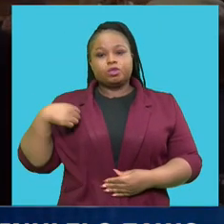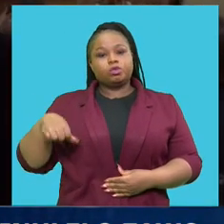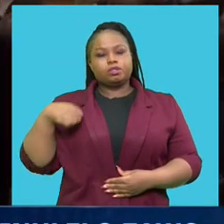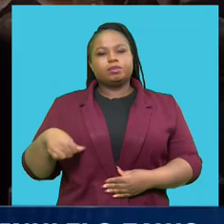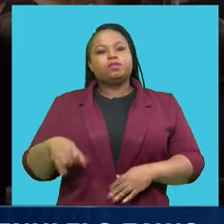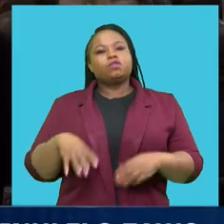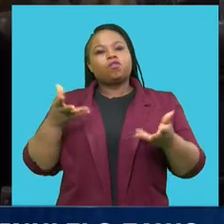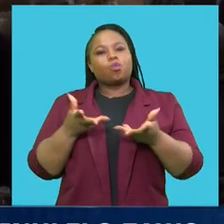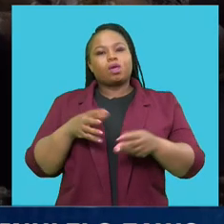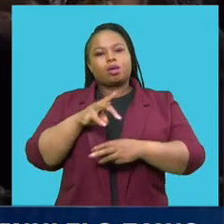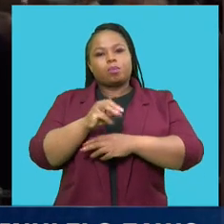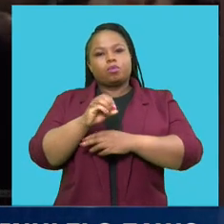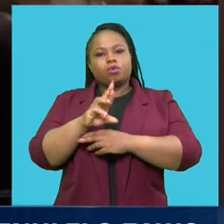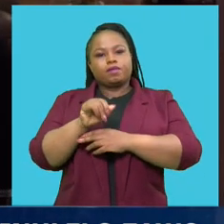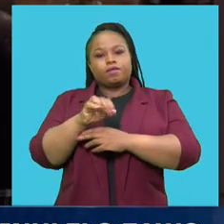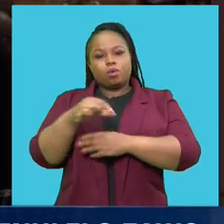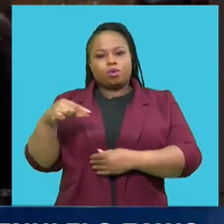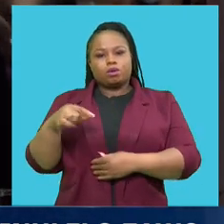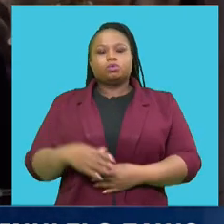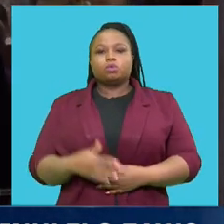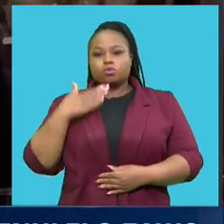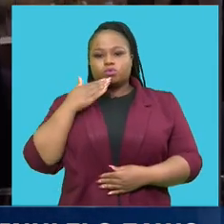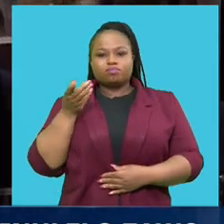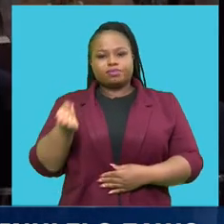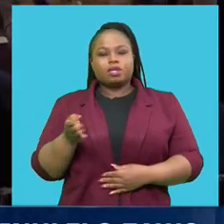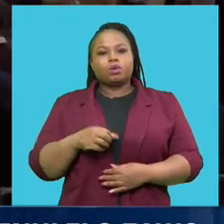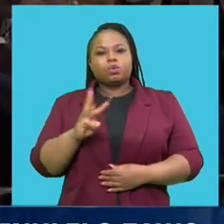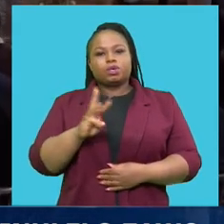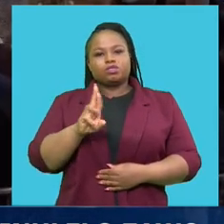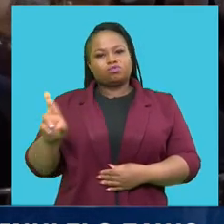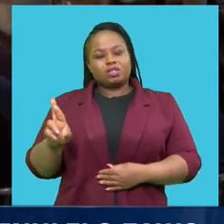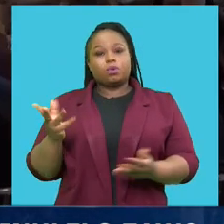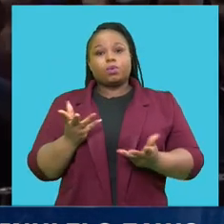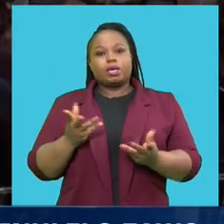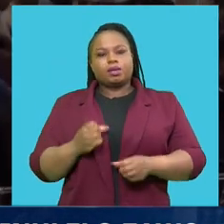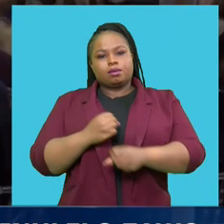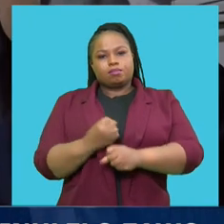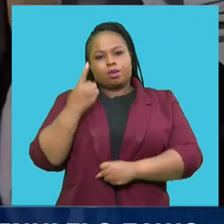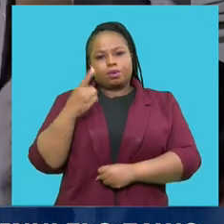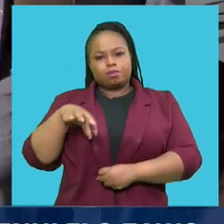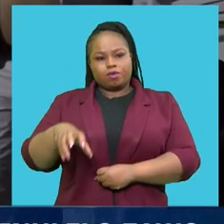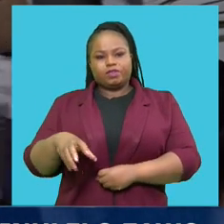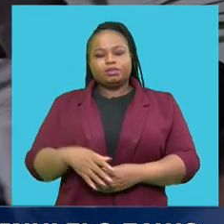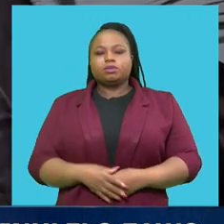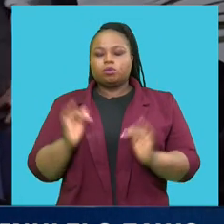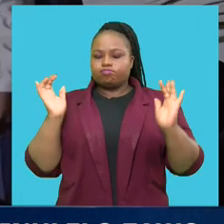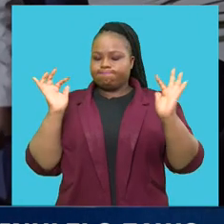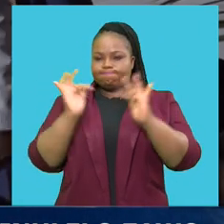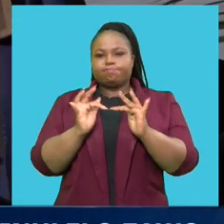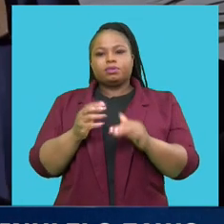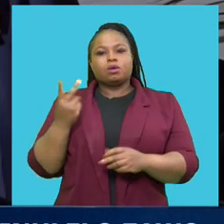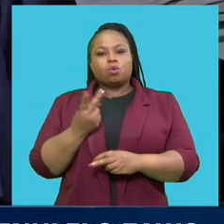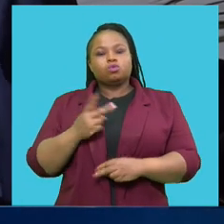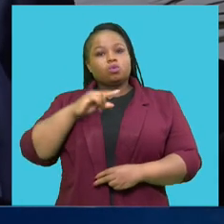Umasipala wenginqi wesixeko saseMirafong omi kwisithili saseWest Rand kwiphondo laseRhawutini. Ubambe